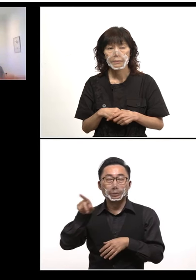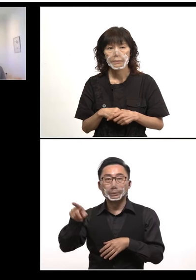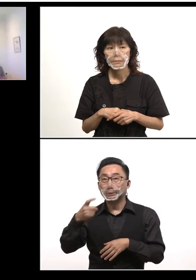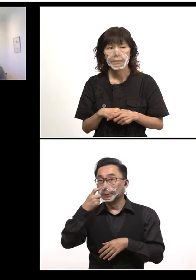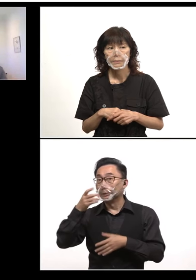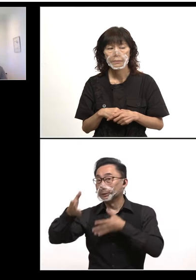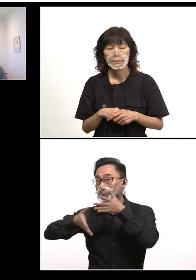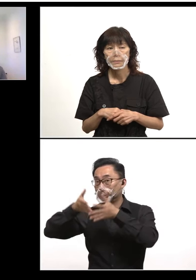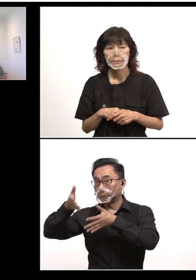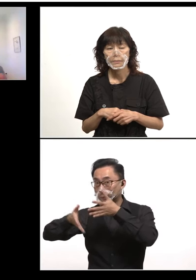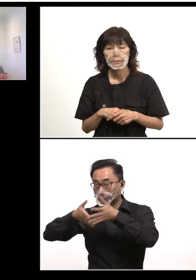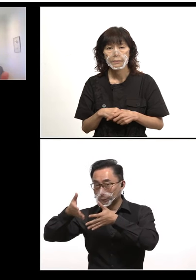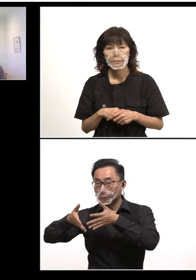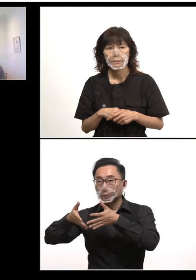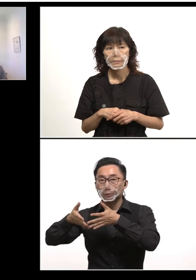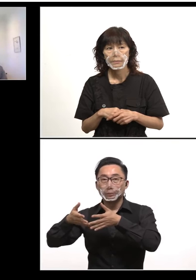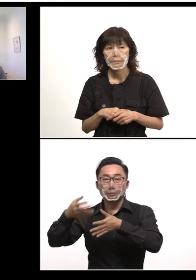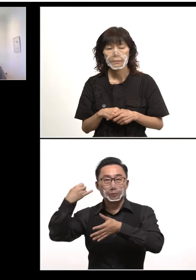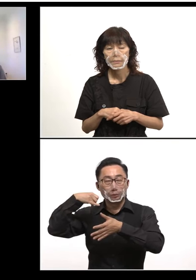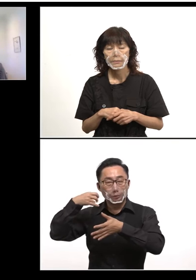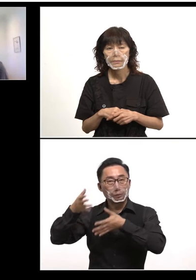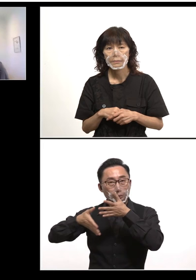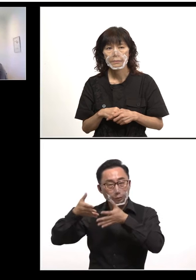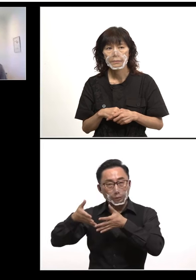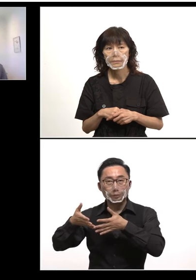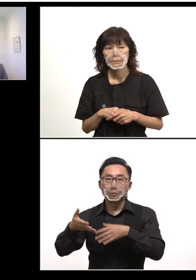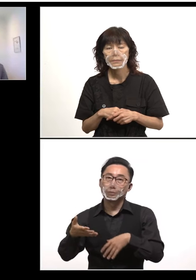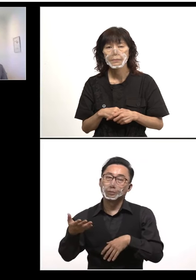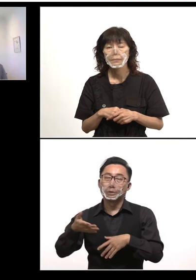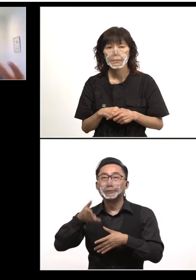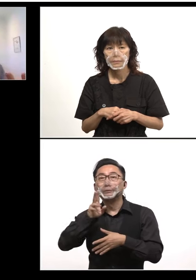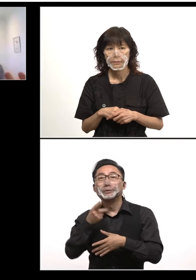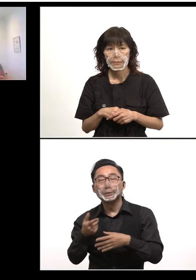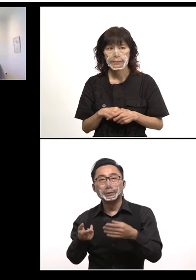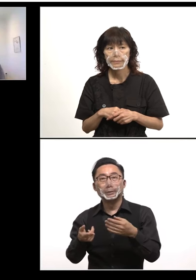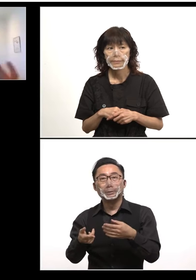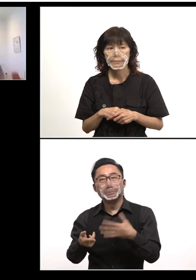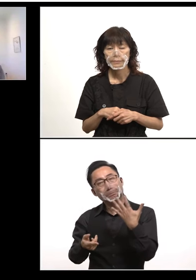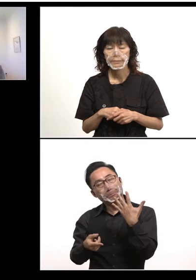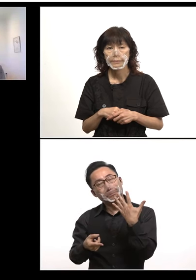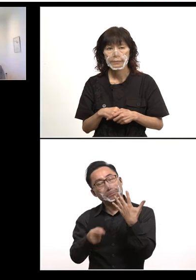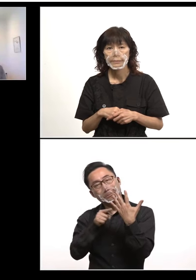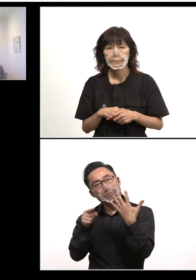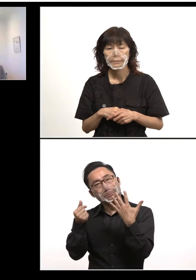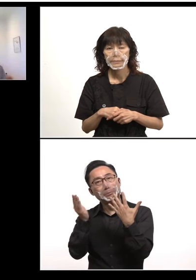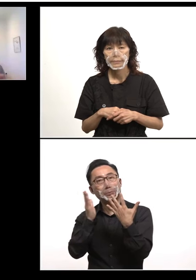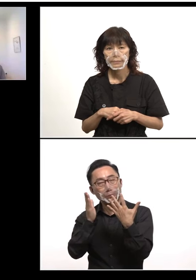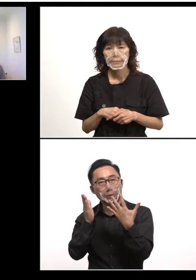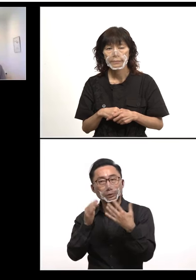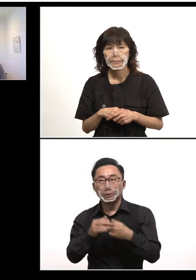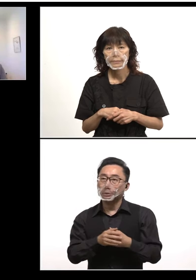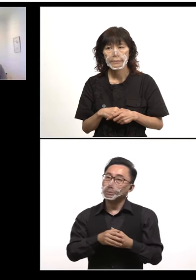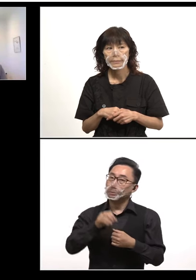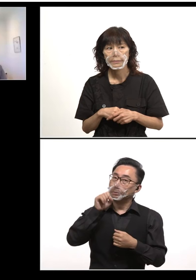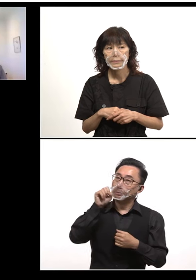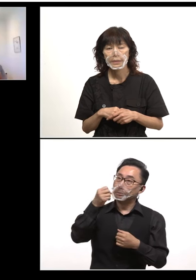between 5 to 10, if you're lucky. You know, the question of like, why isn't every show, why doesn't every show integrate